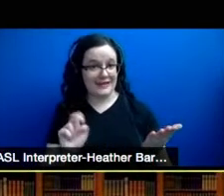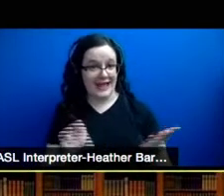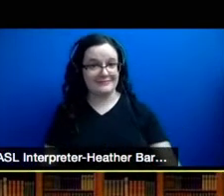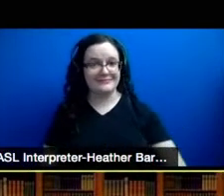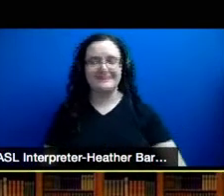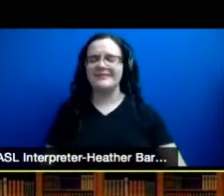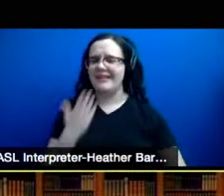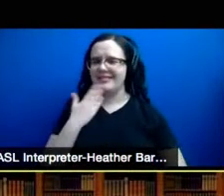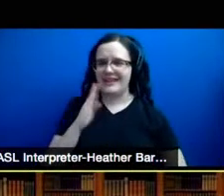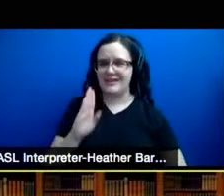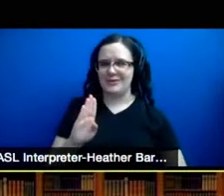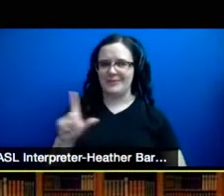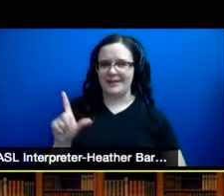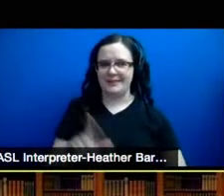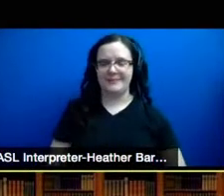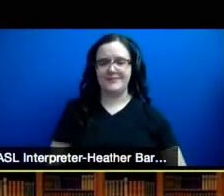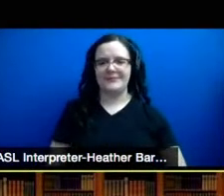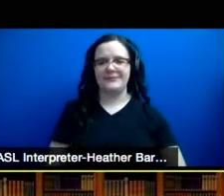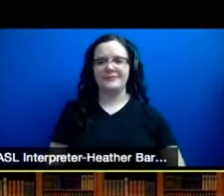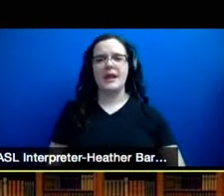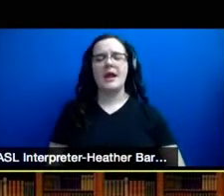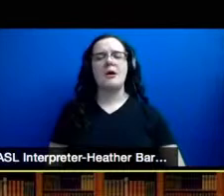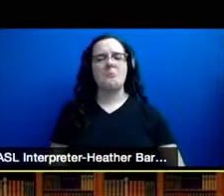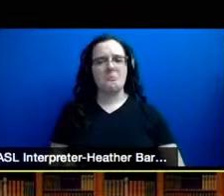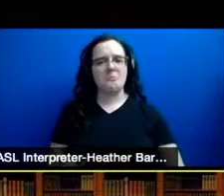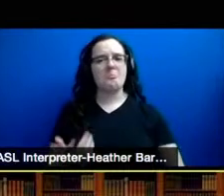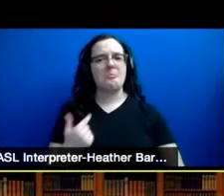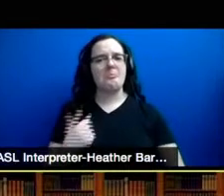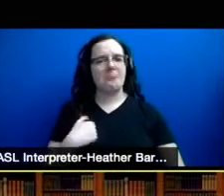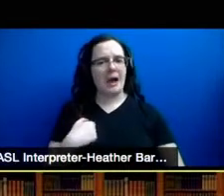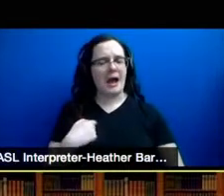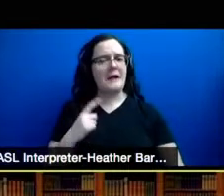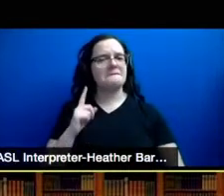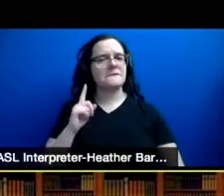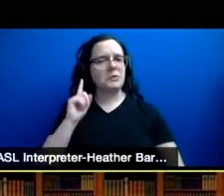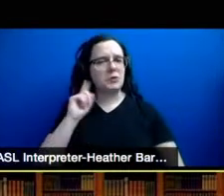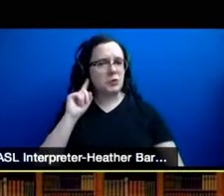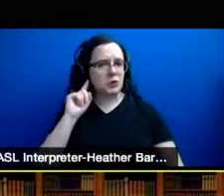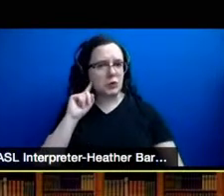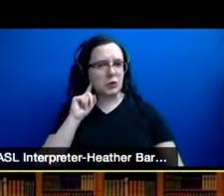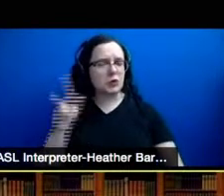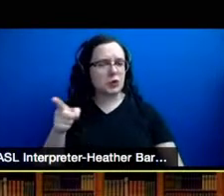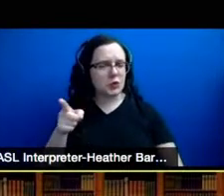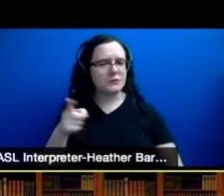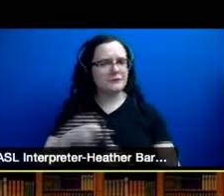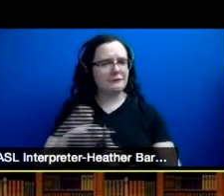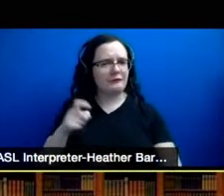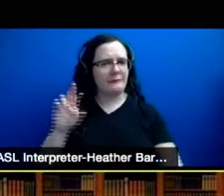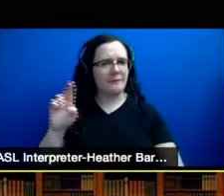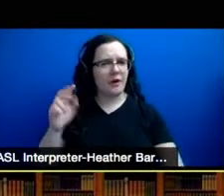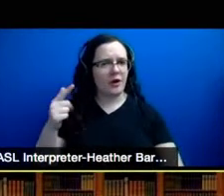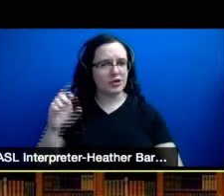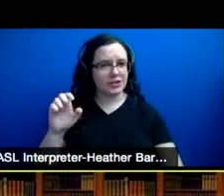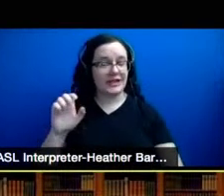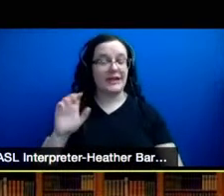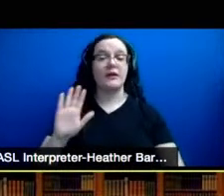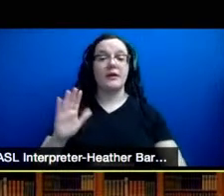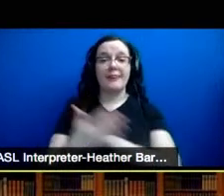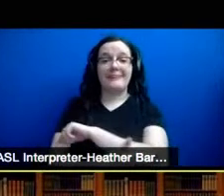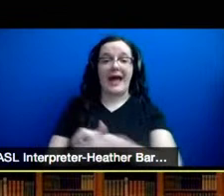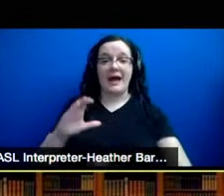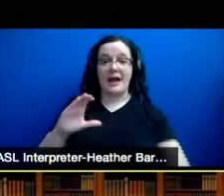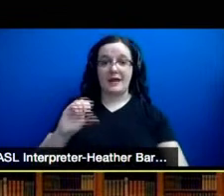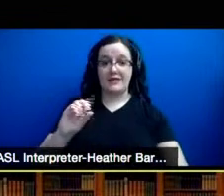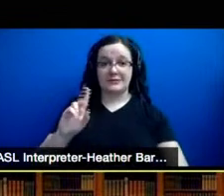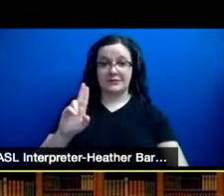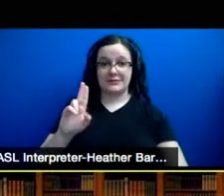Bill. I've heard from RG&E that the county DOT has